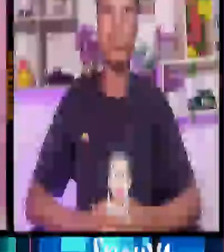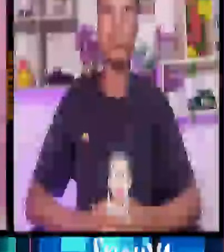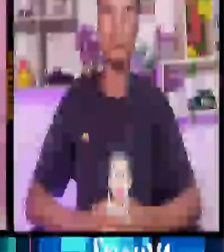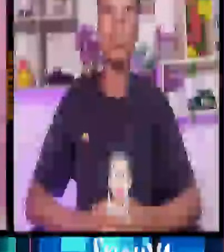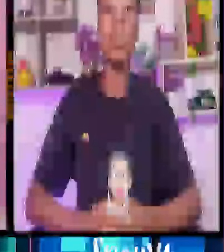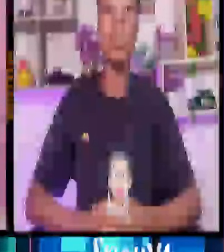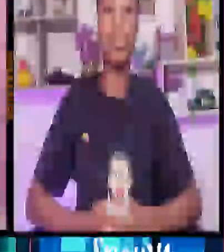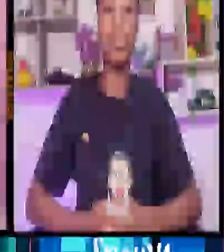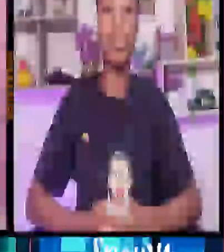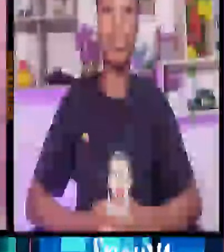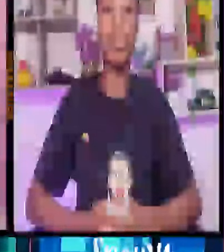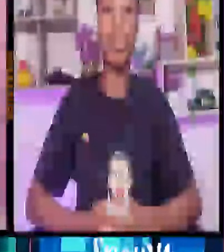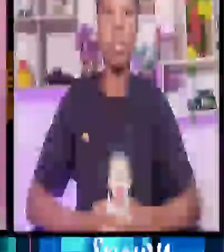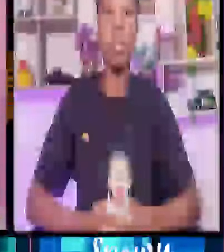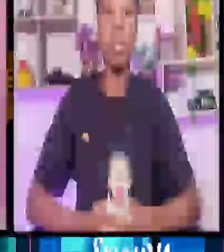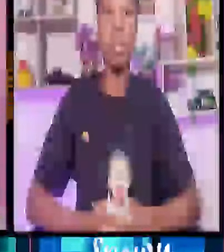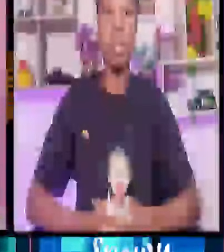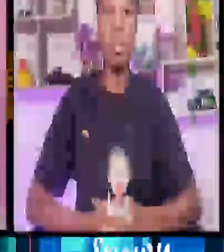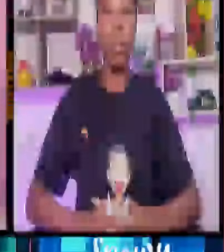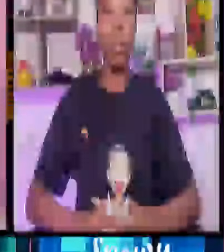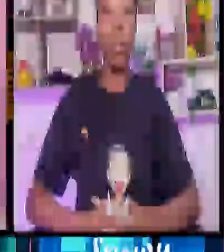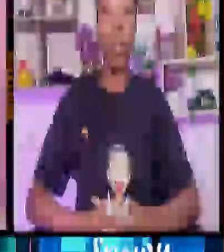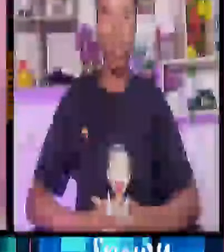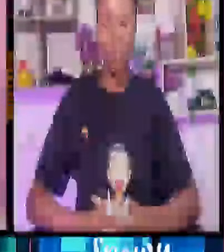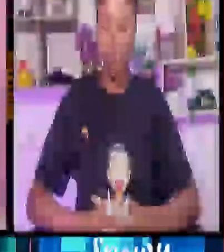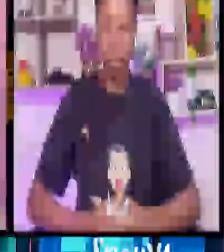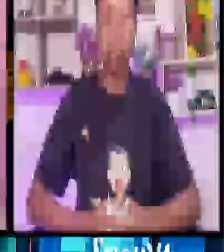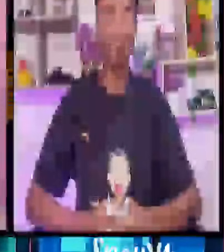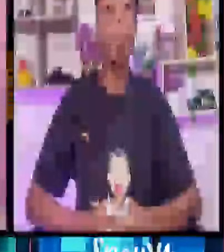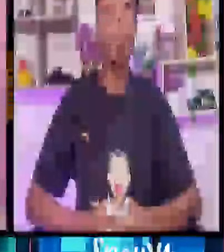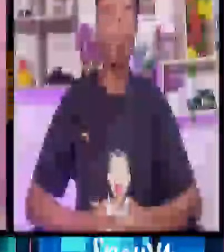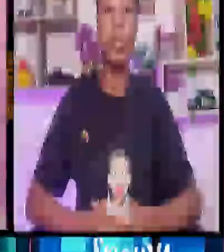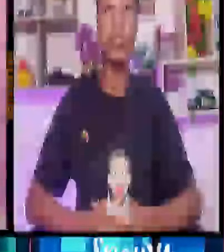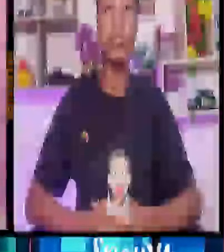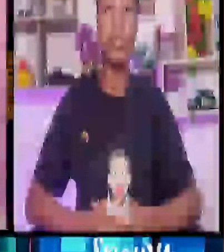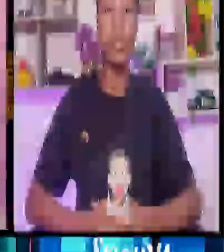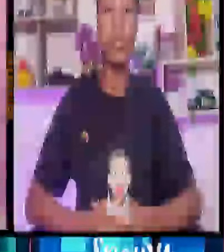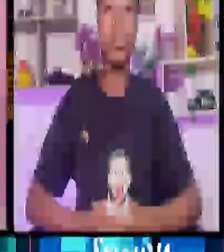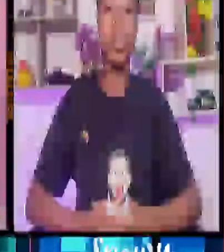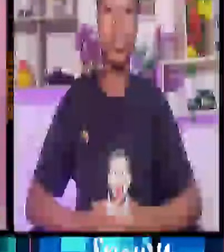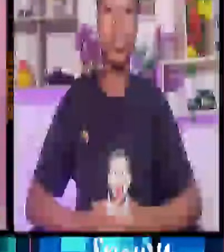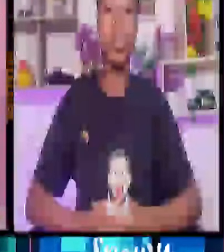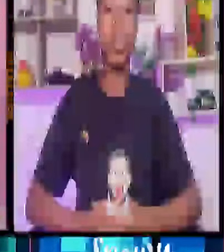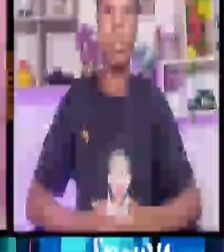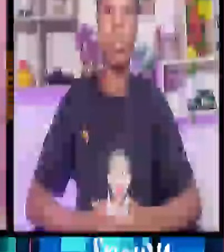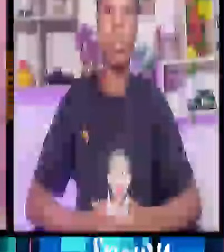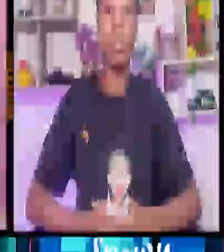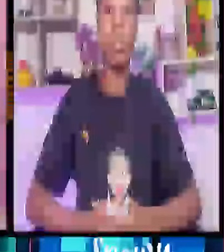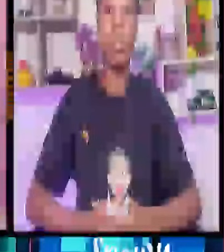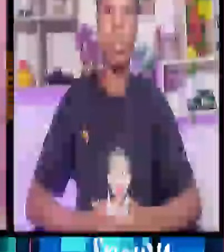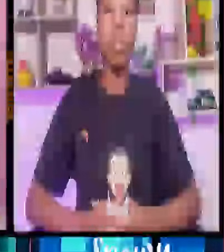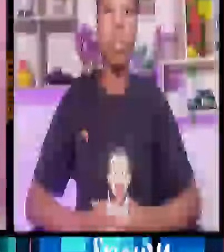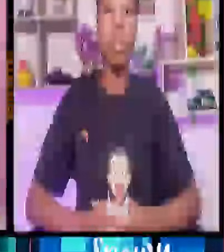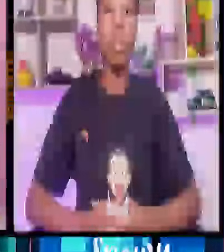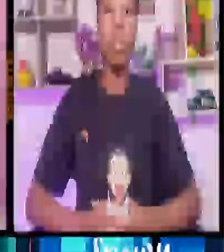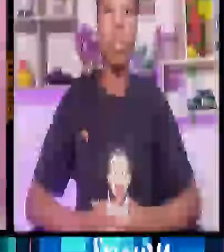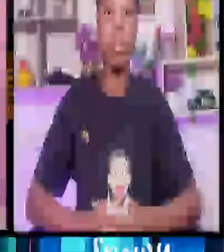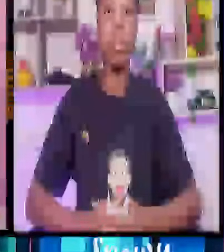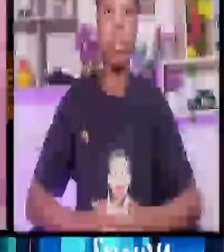on commentaries around and comments that has been made by, even for the purpose of this conversation, politically exposed